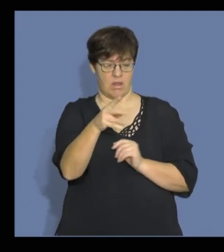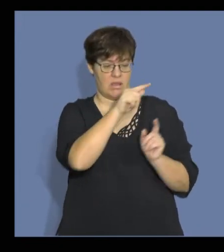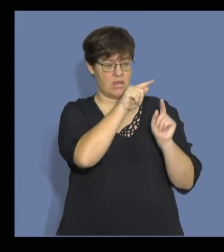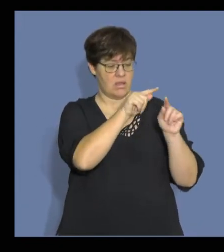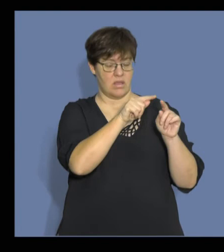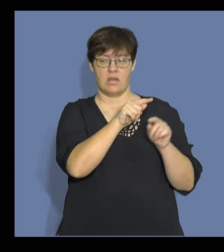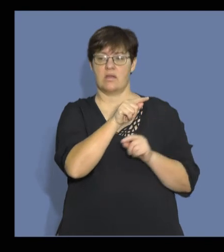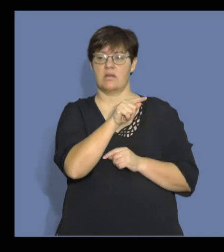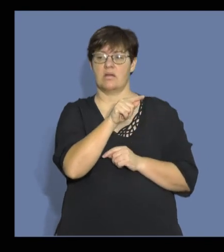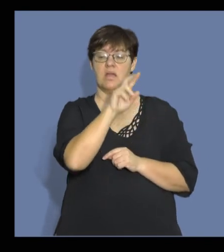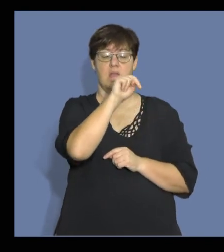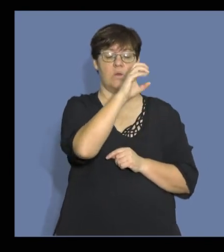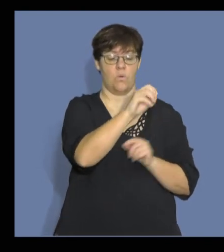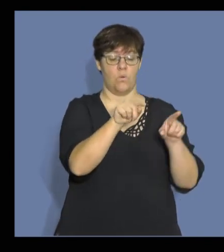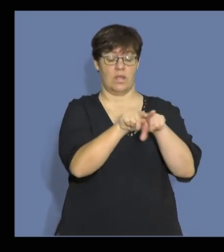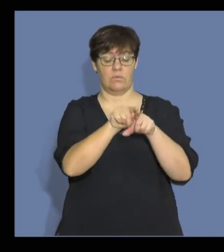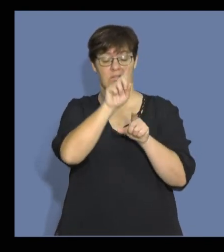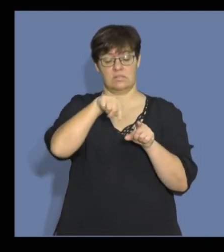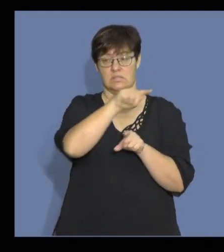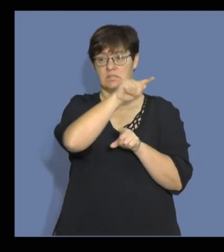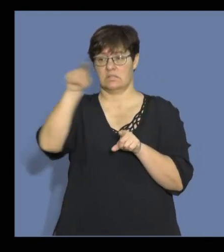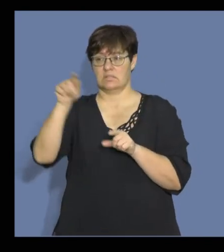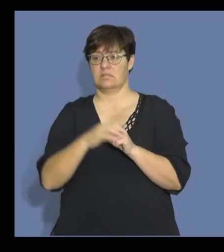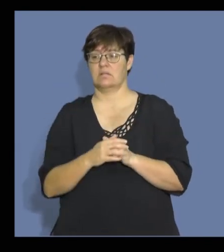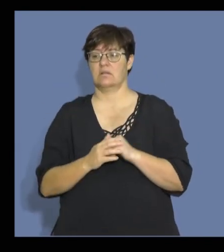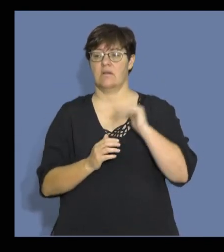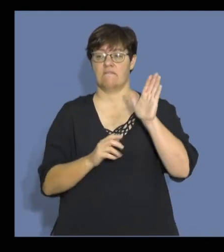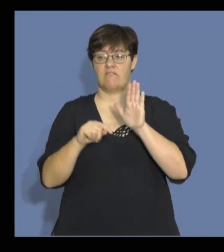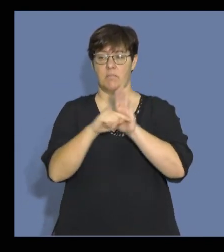the x value of N. I'm going to subtract the x value of O.